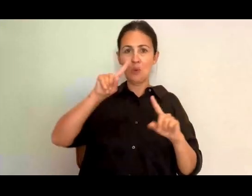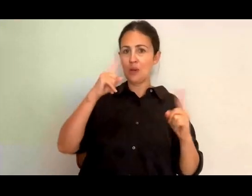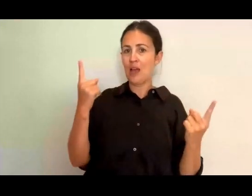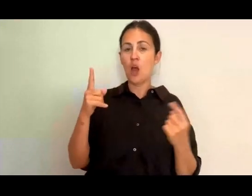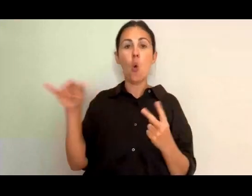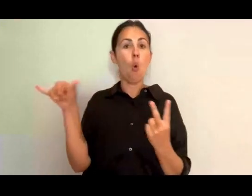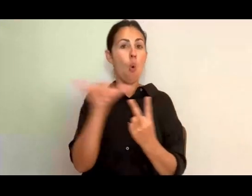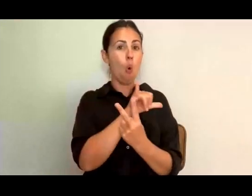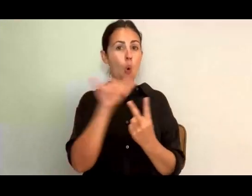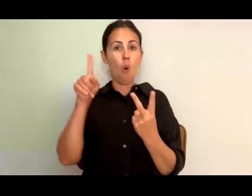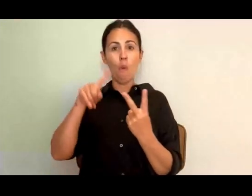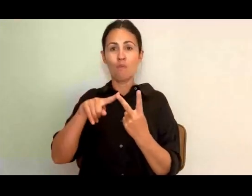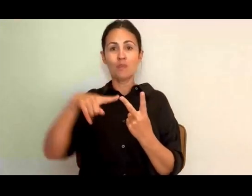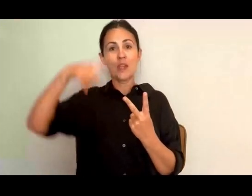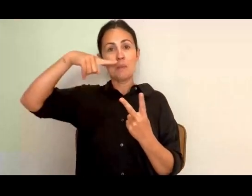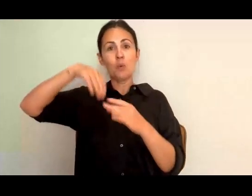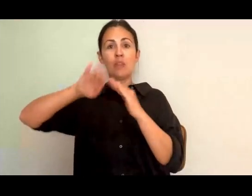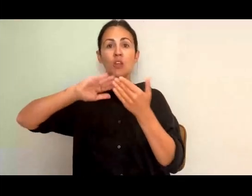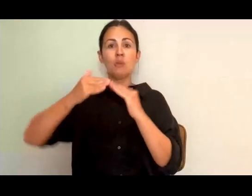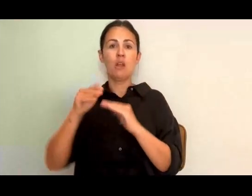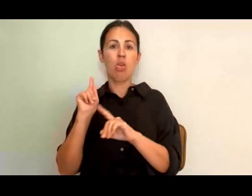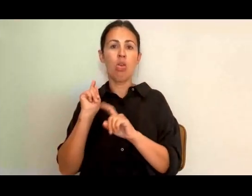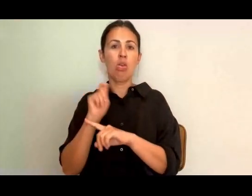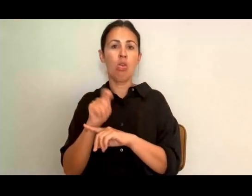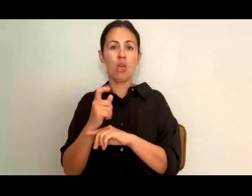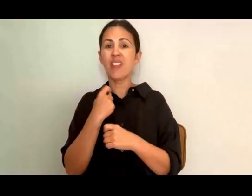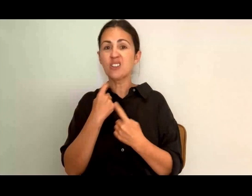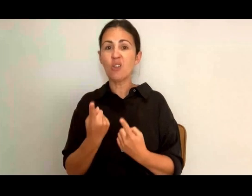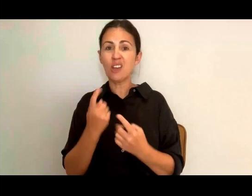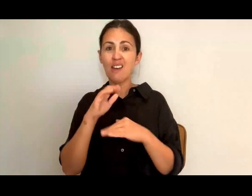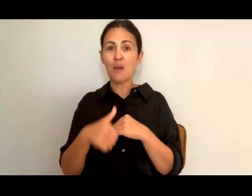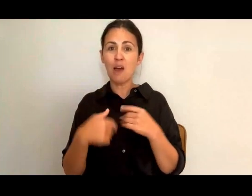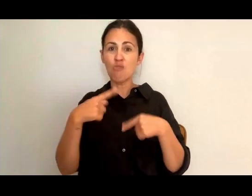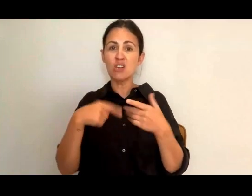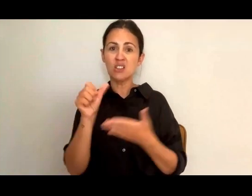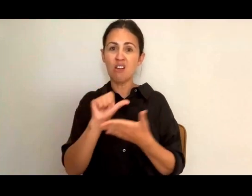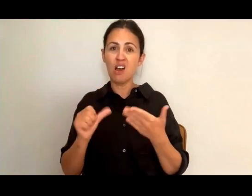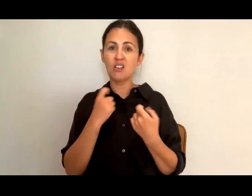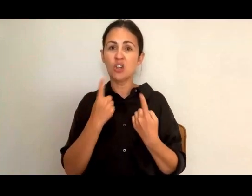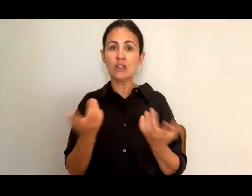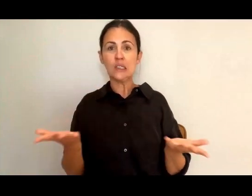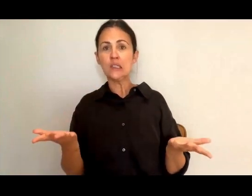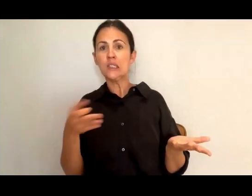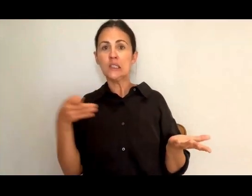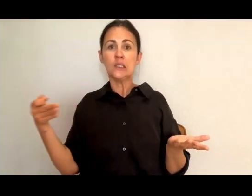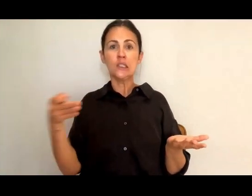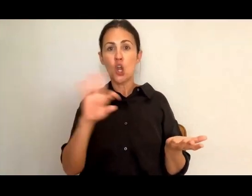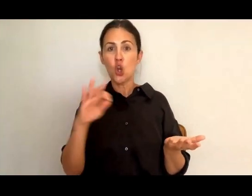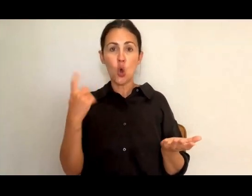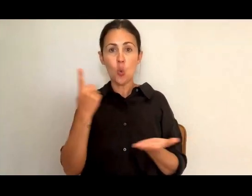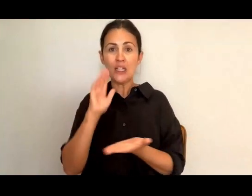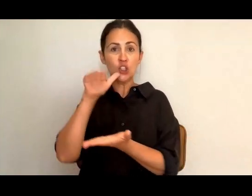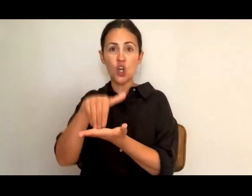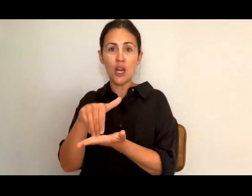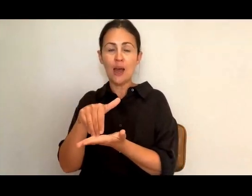Costs, unfortunately, have nearly doubled in terms of transportation of works, and for our regional showcase, that poses a very big challenge for us in terms of those